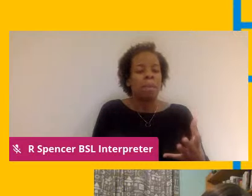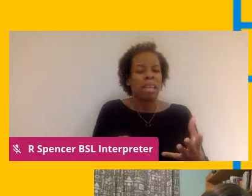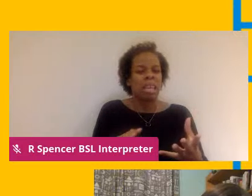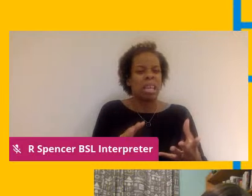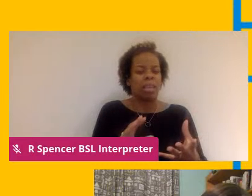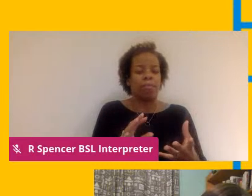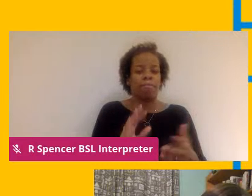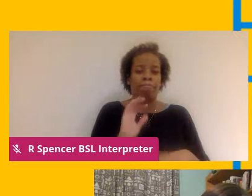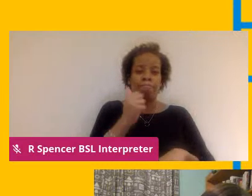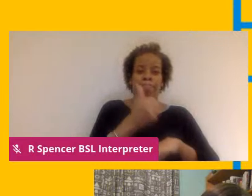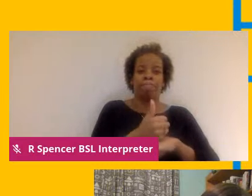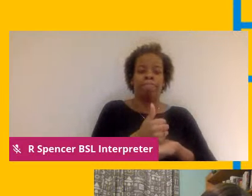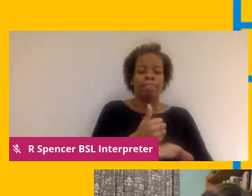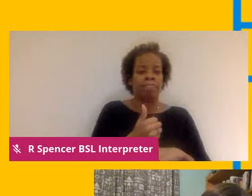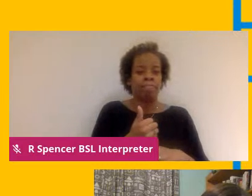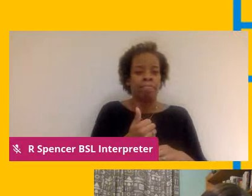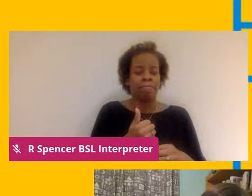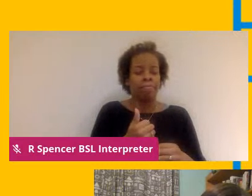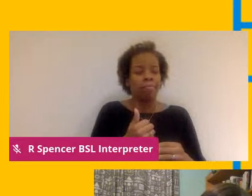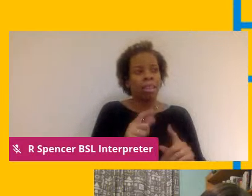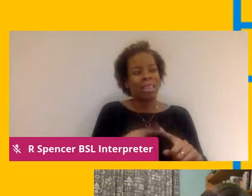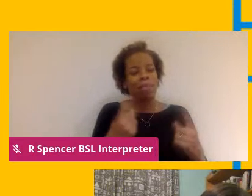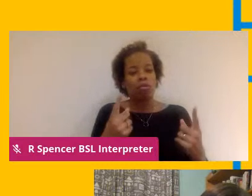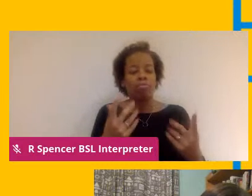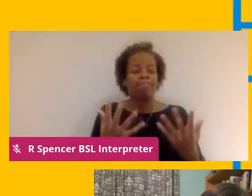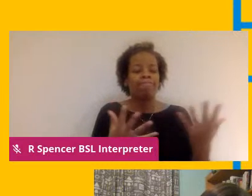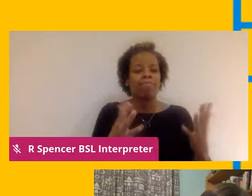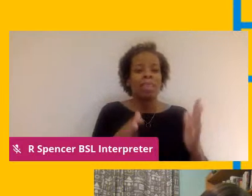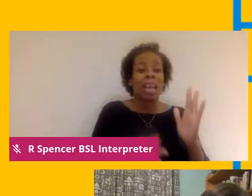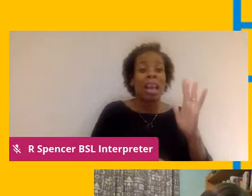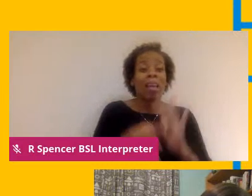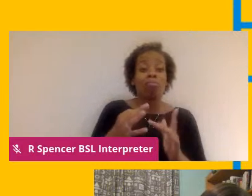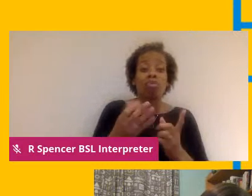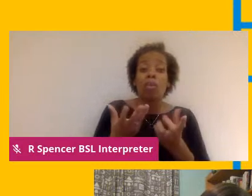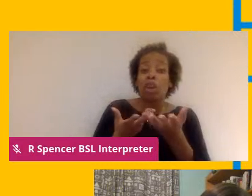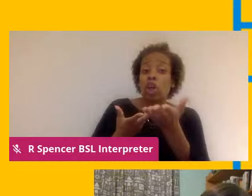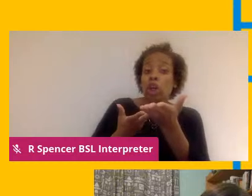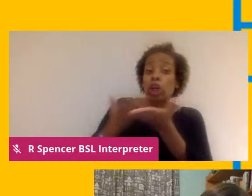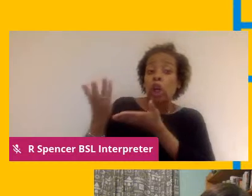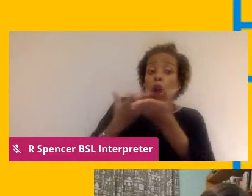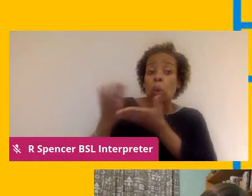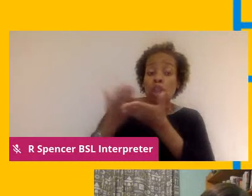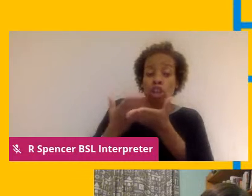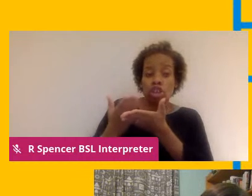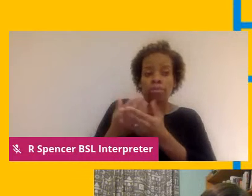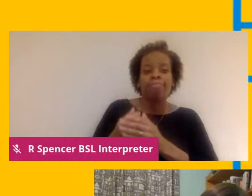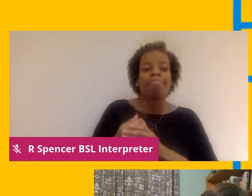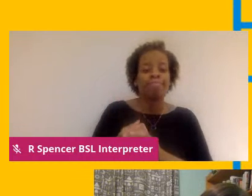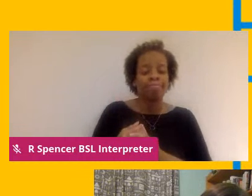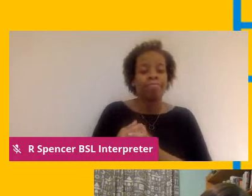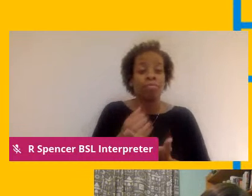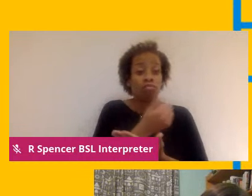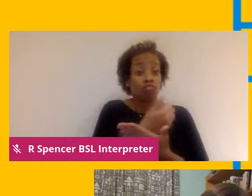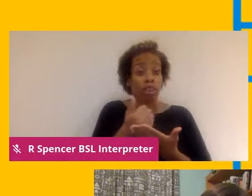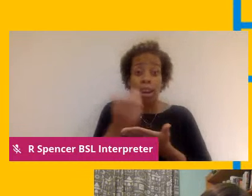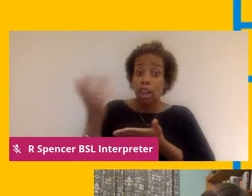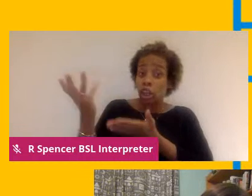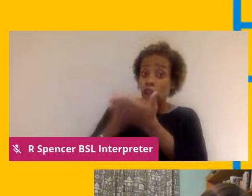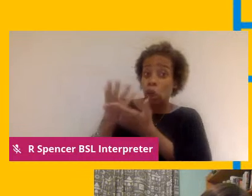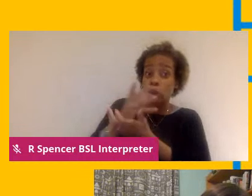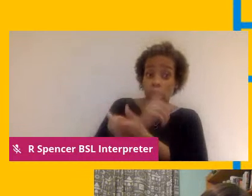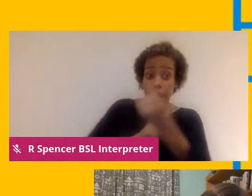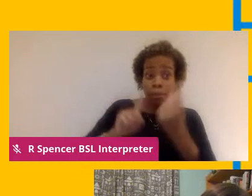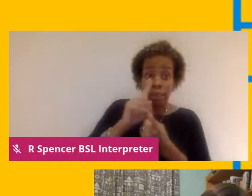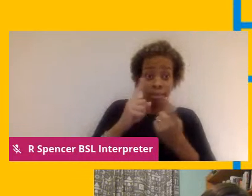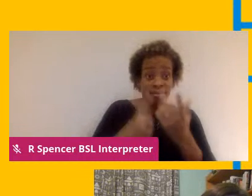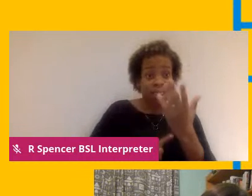of different and improved negotiating fora. So not only the regular negotiating meetings that we have with them